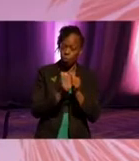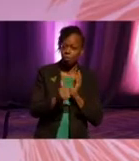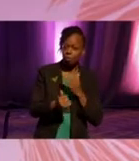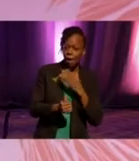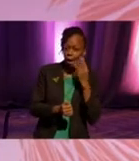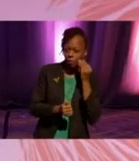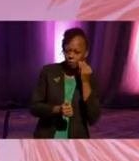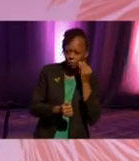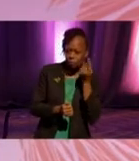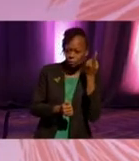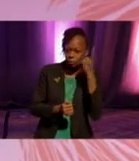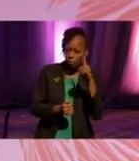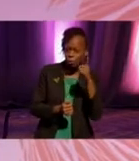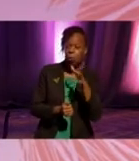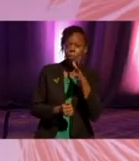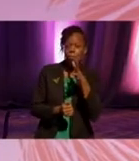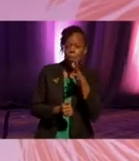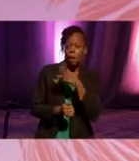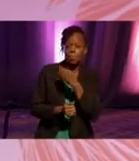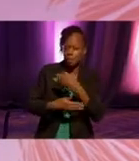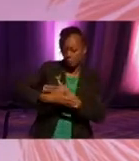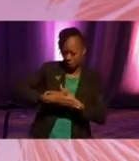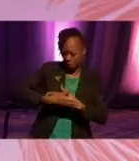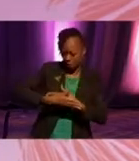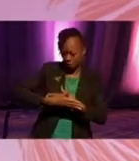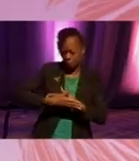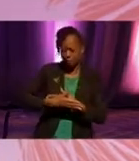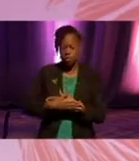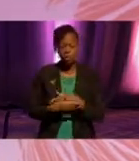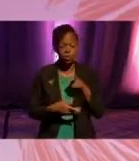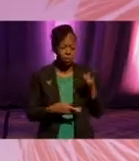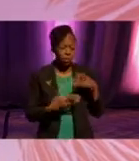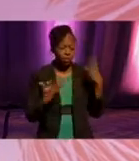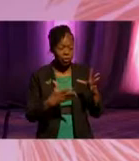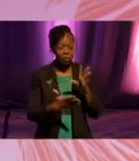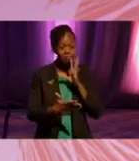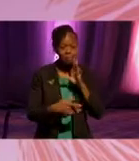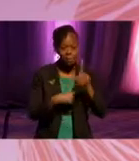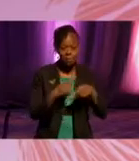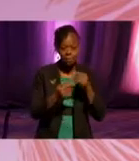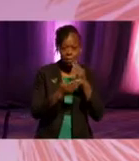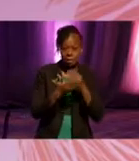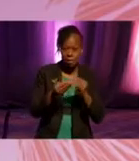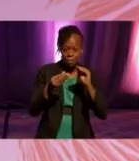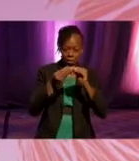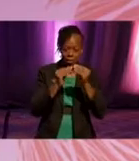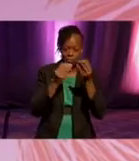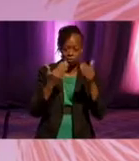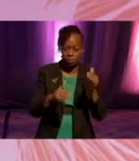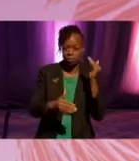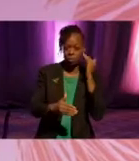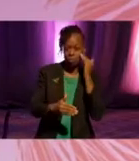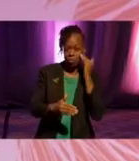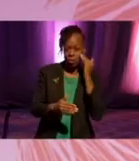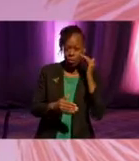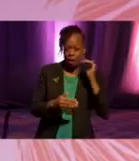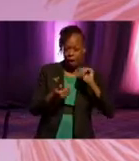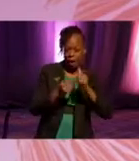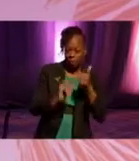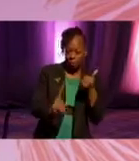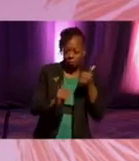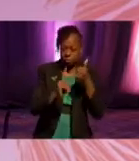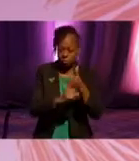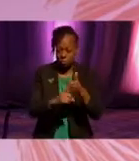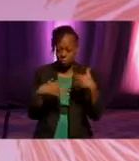experience for moms and babies? So you've talked about some of the numbers that we know impact the health